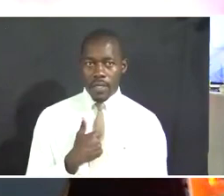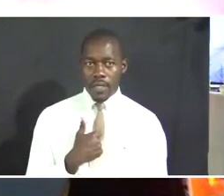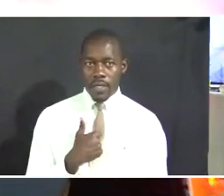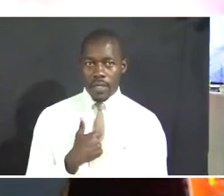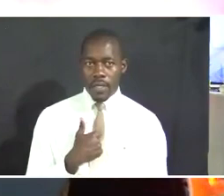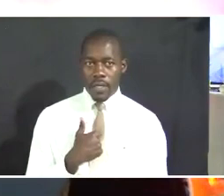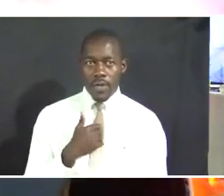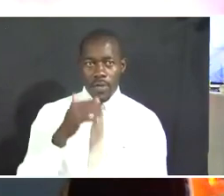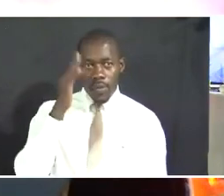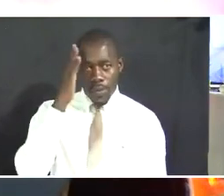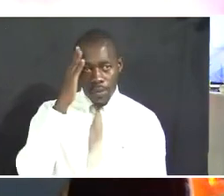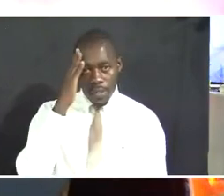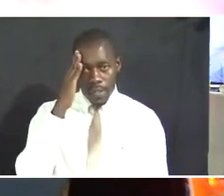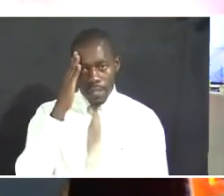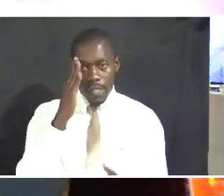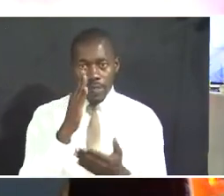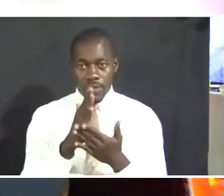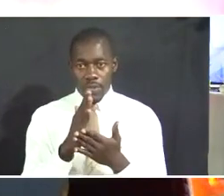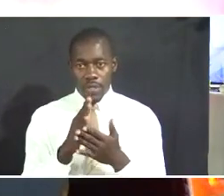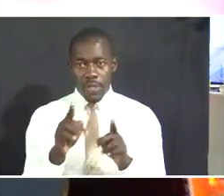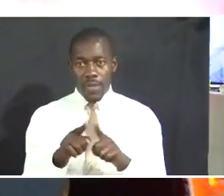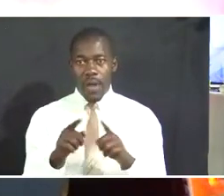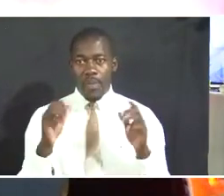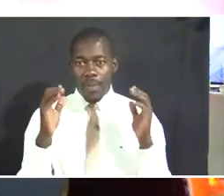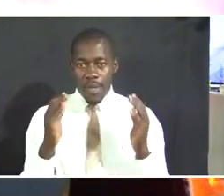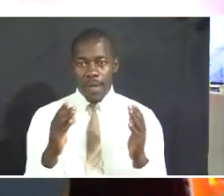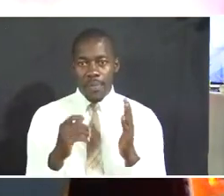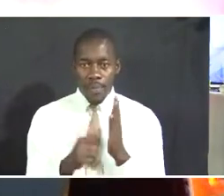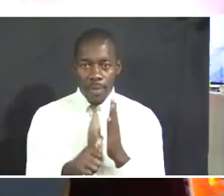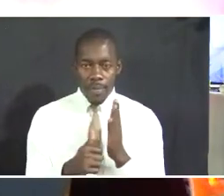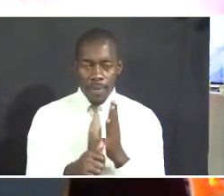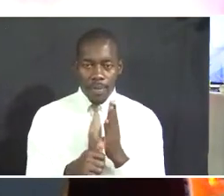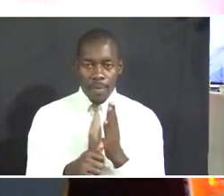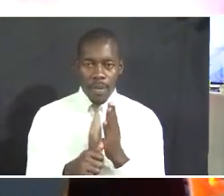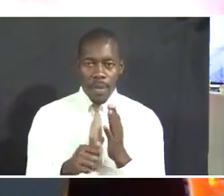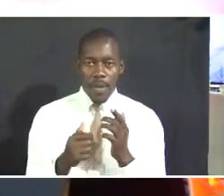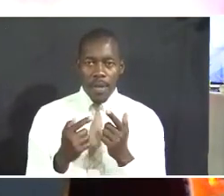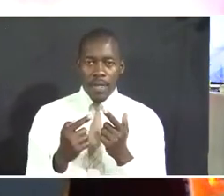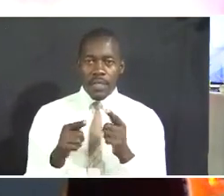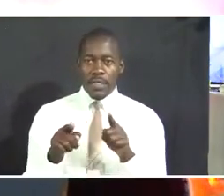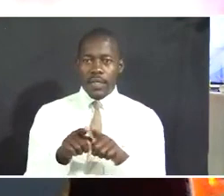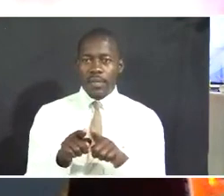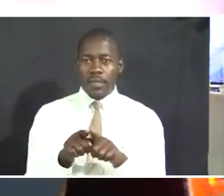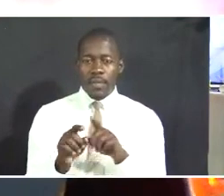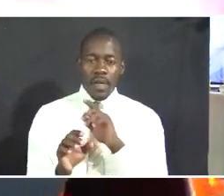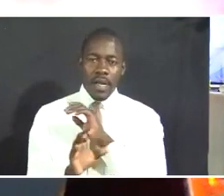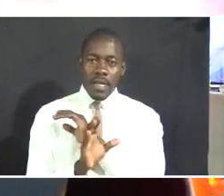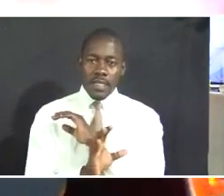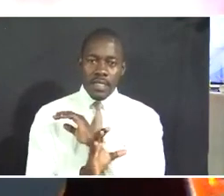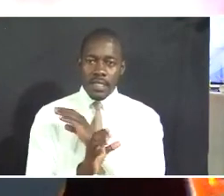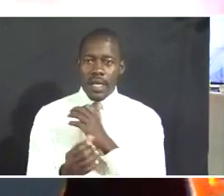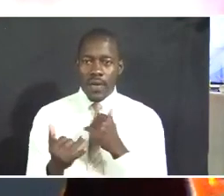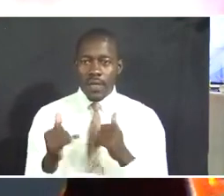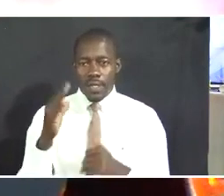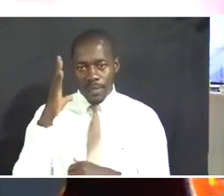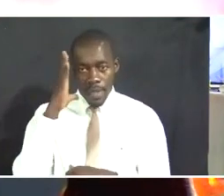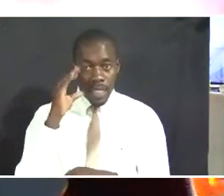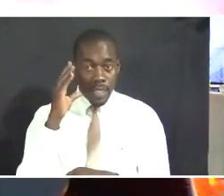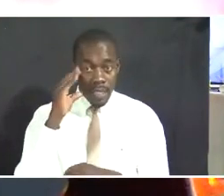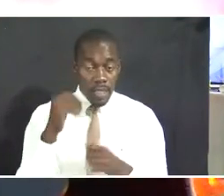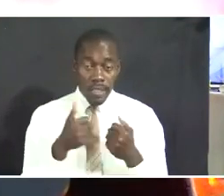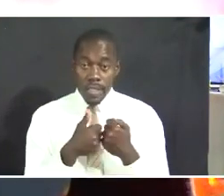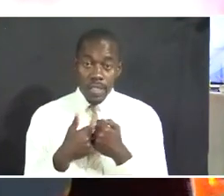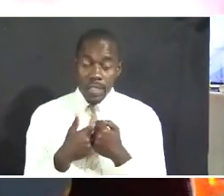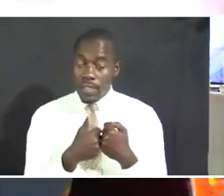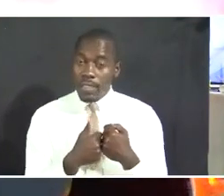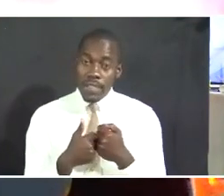affair, but it is infiltrating into our country step by step. Recently, you